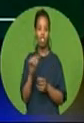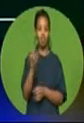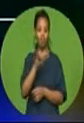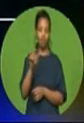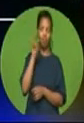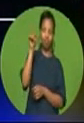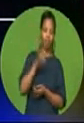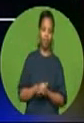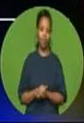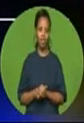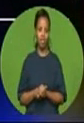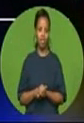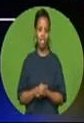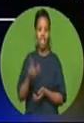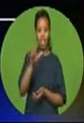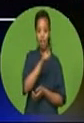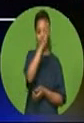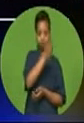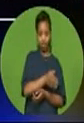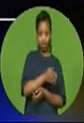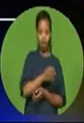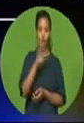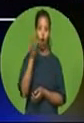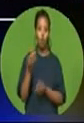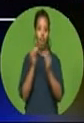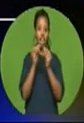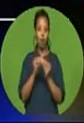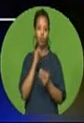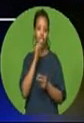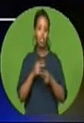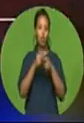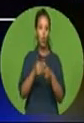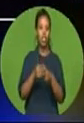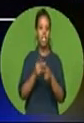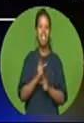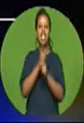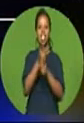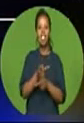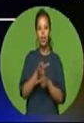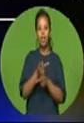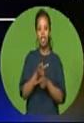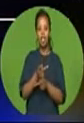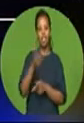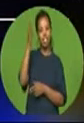alike. The left-hand side of an account is called debit side.